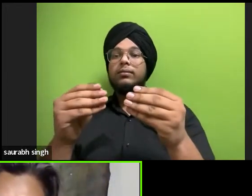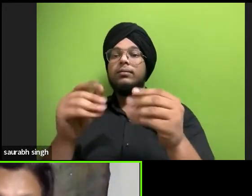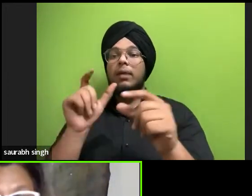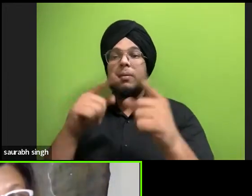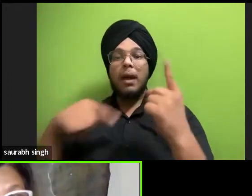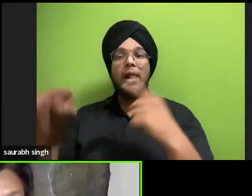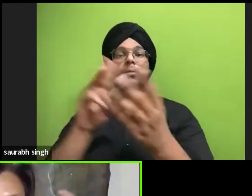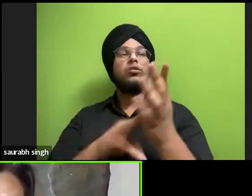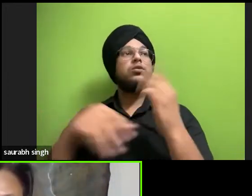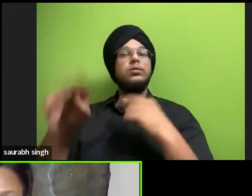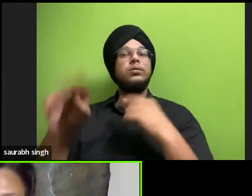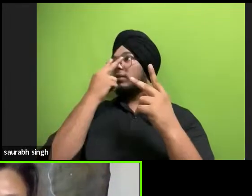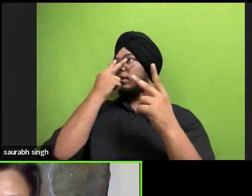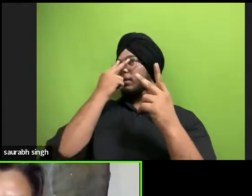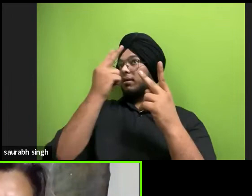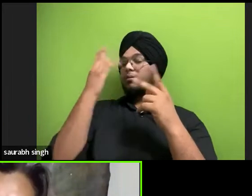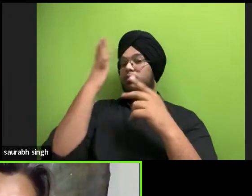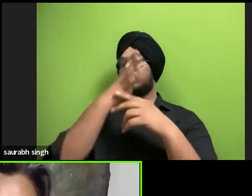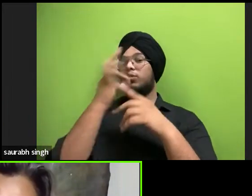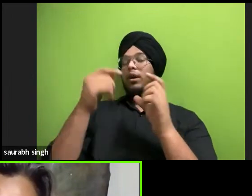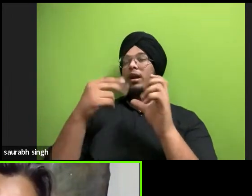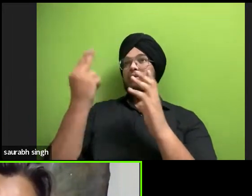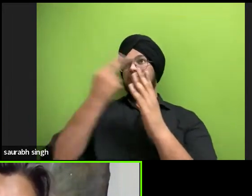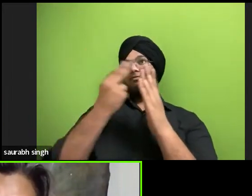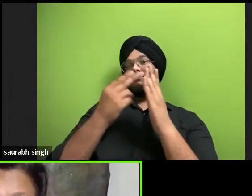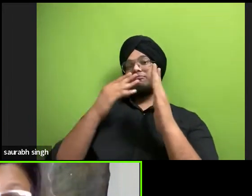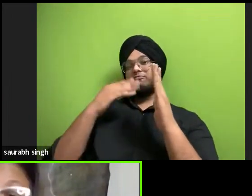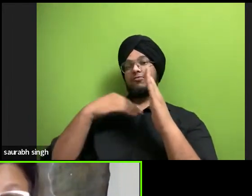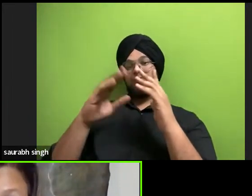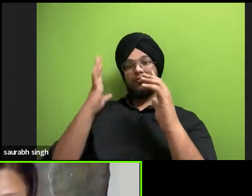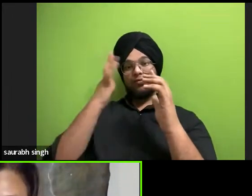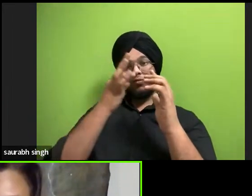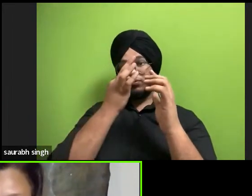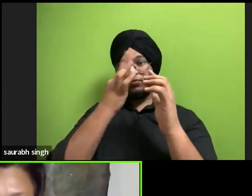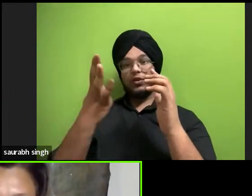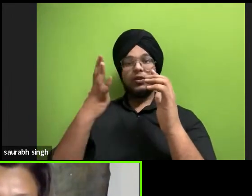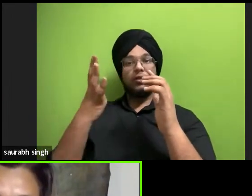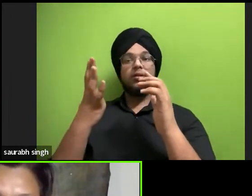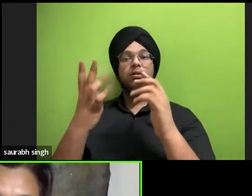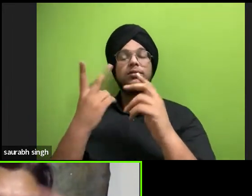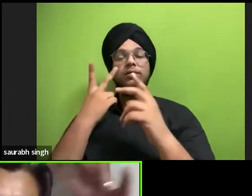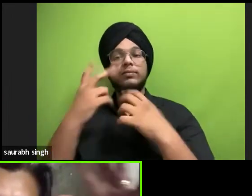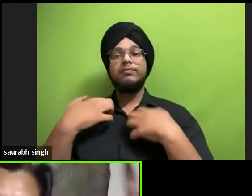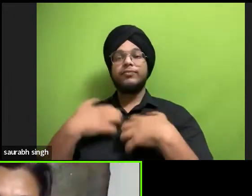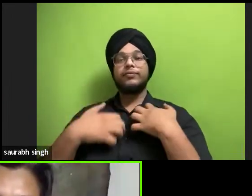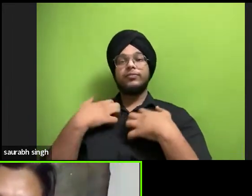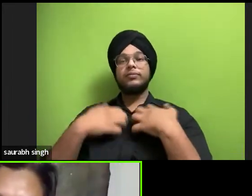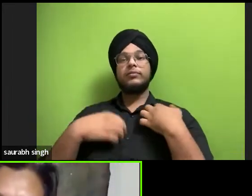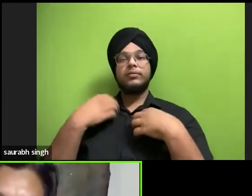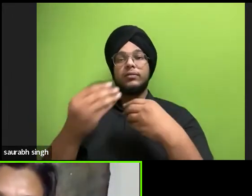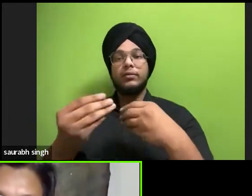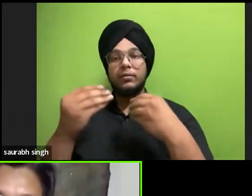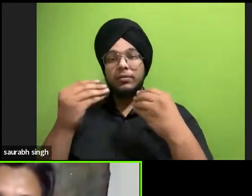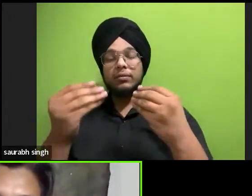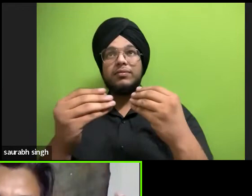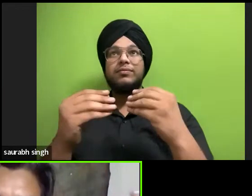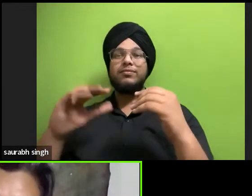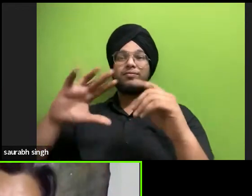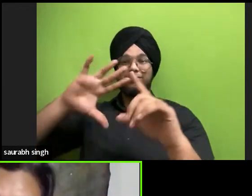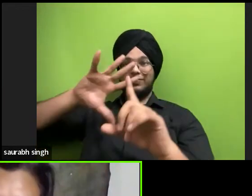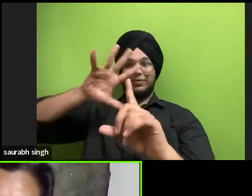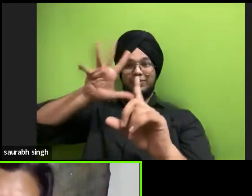museum spaces or part of museum architecture that were interstitial, that provided shade